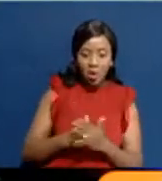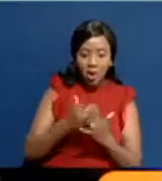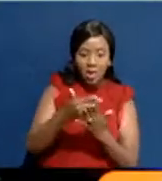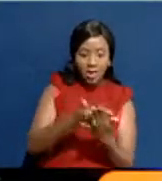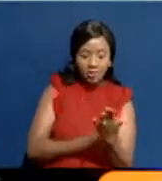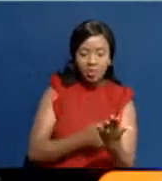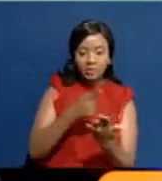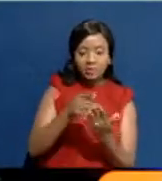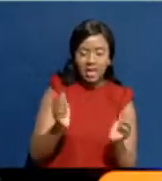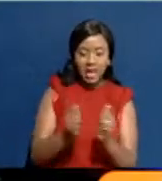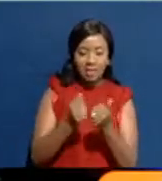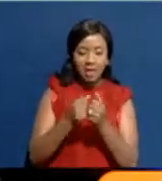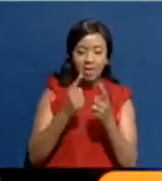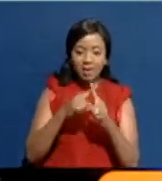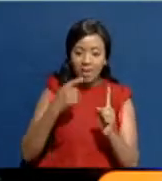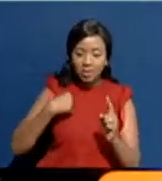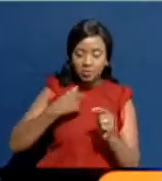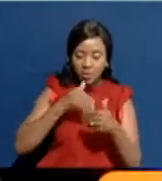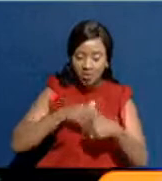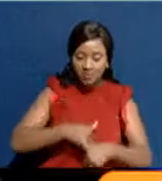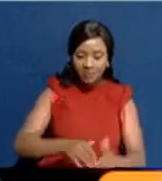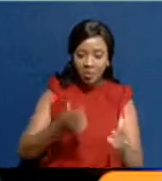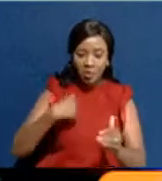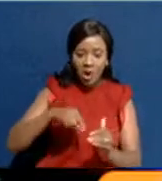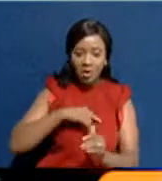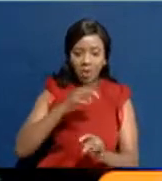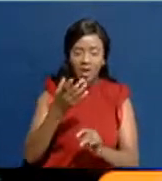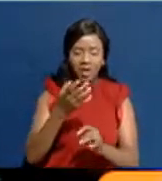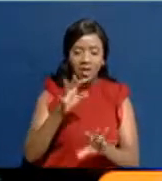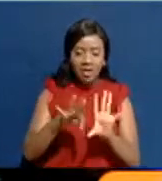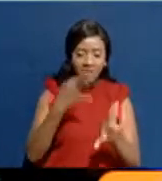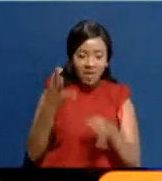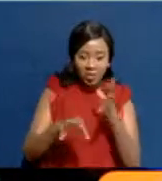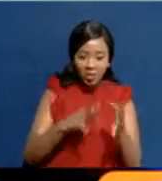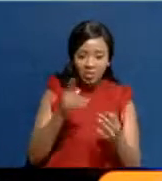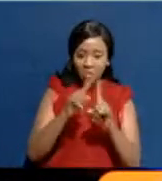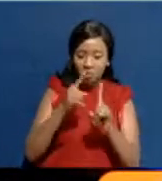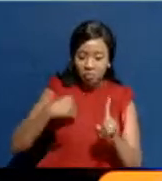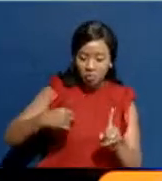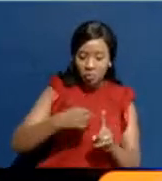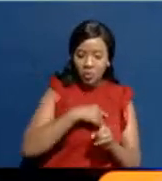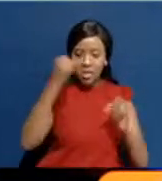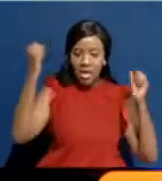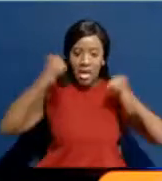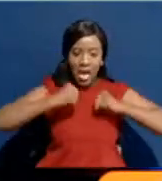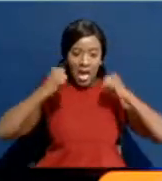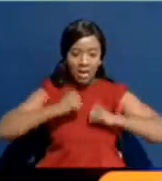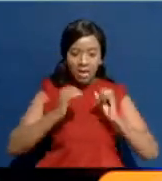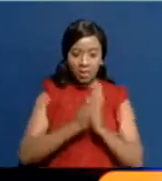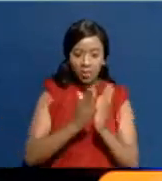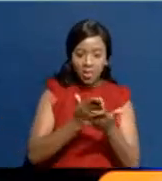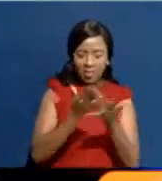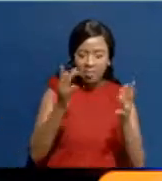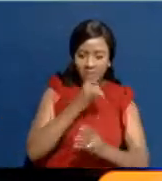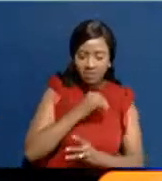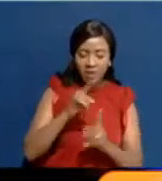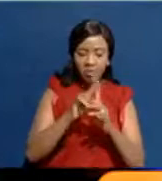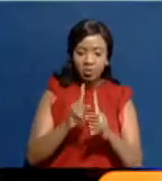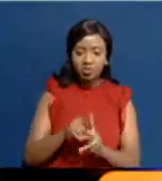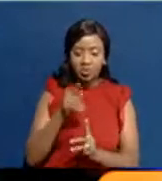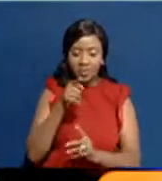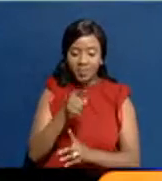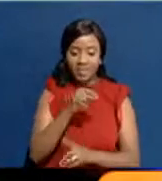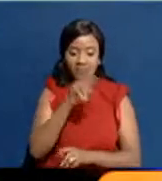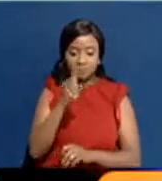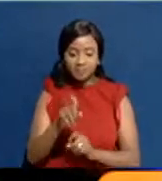we stand by the evaluations that we did, and we agreed with them that since there is this query that has been raised here and